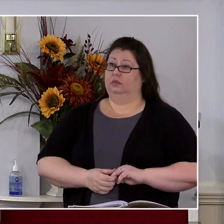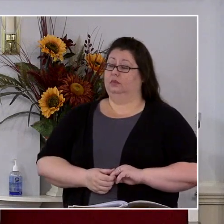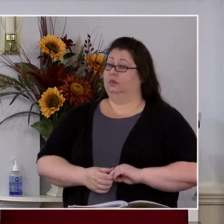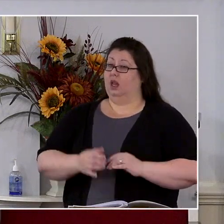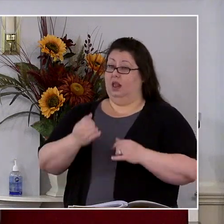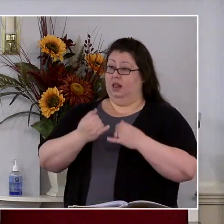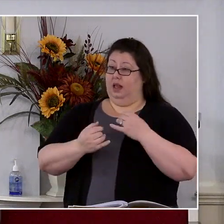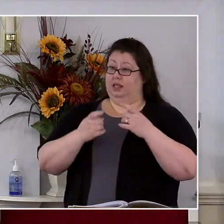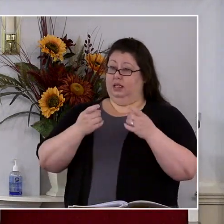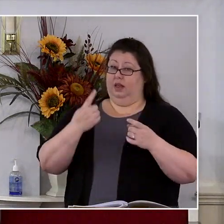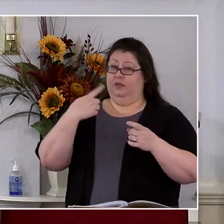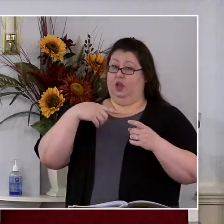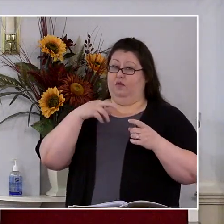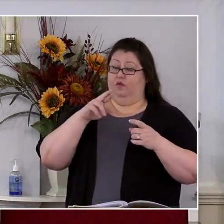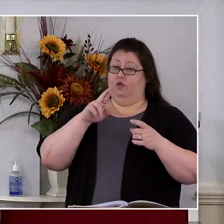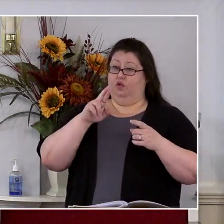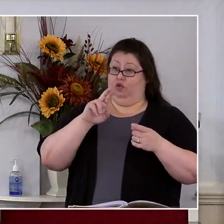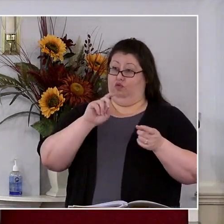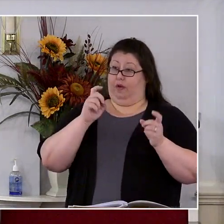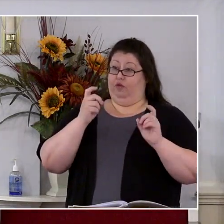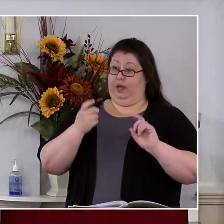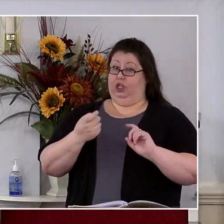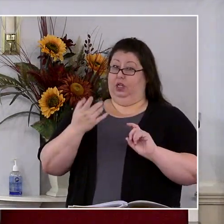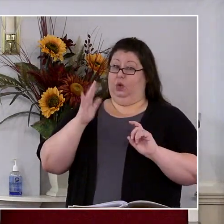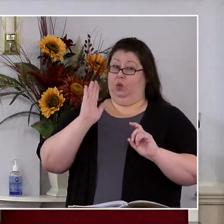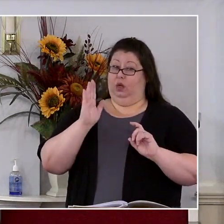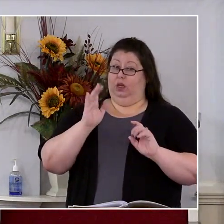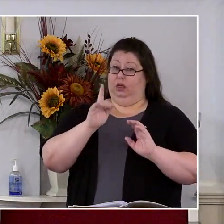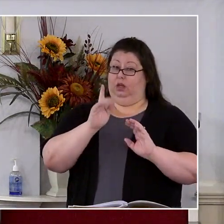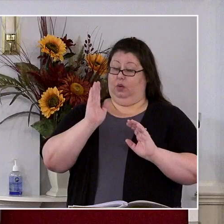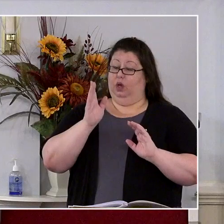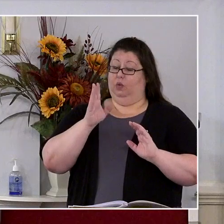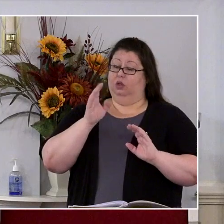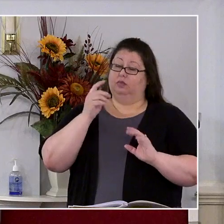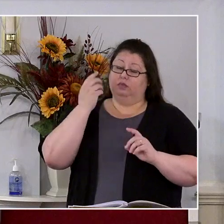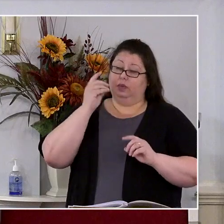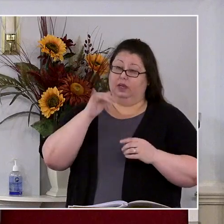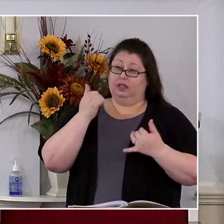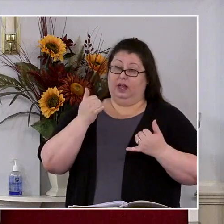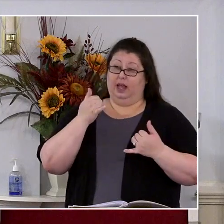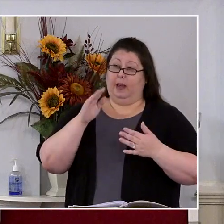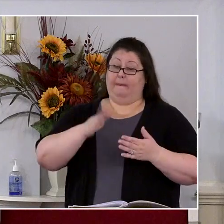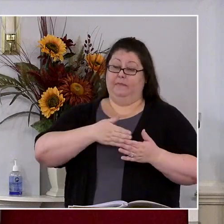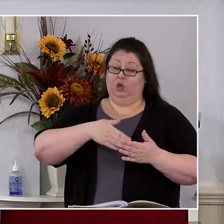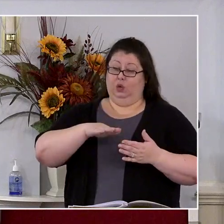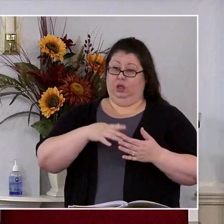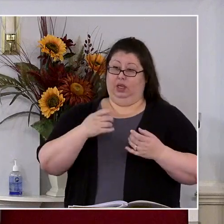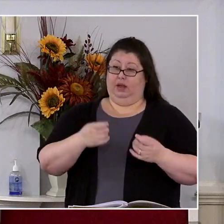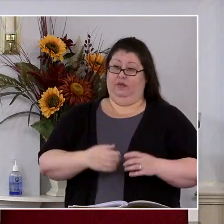The last gift of the Reformation that we'll consider today is the gift of music.